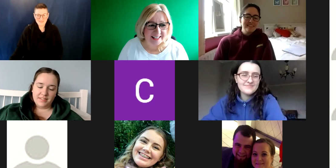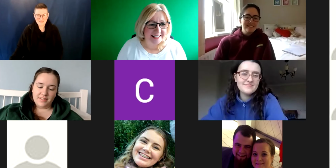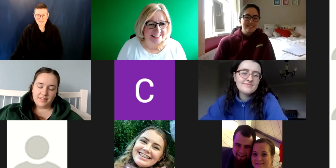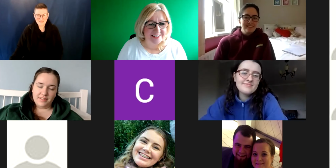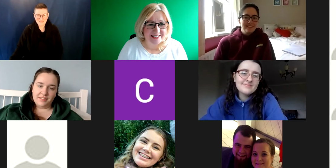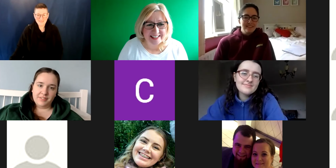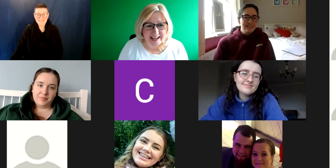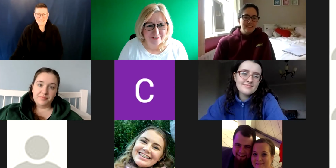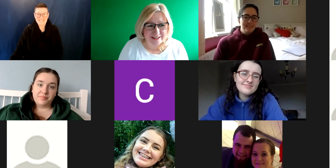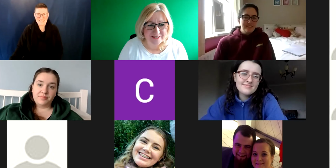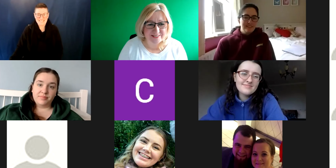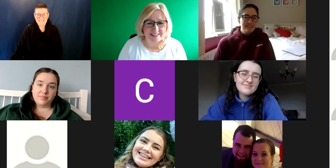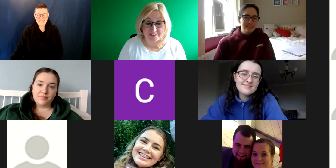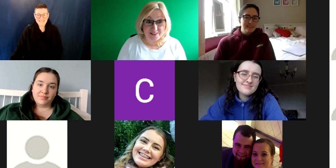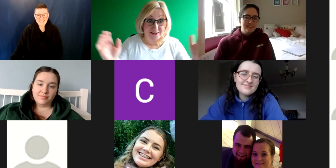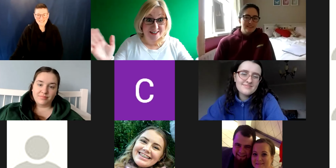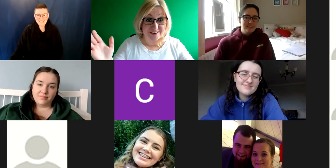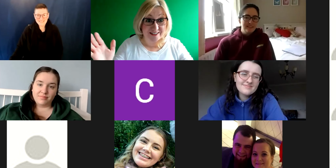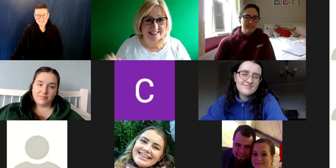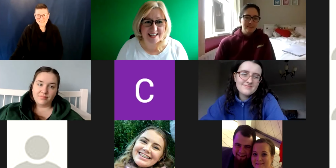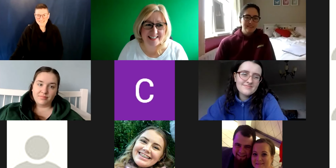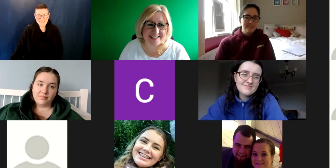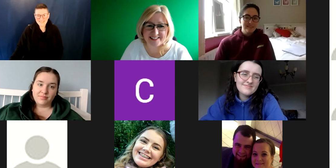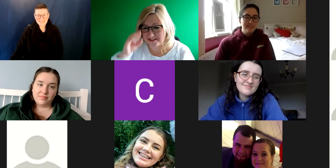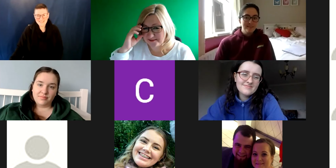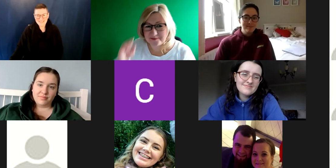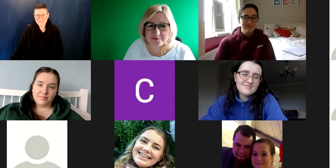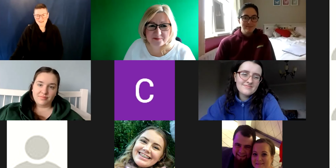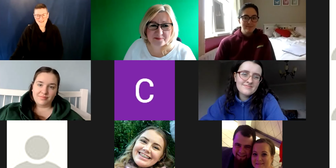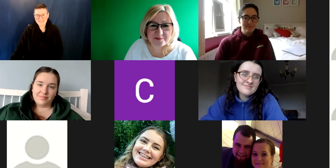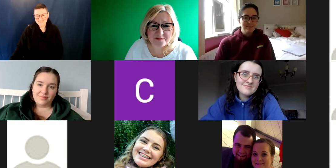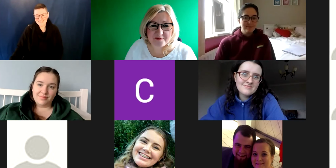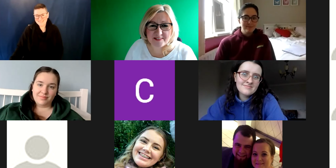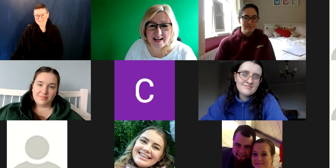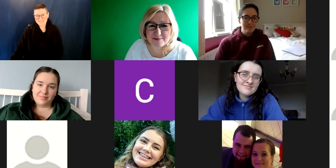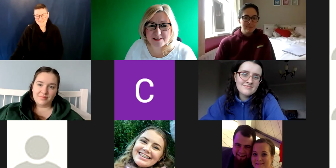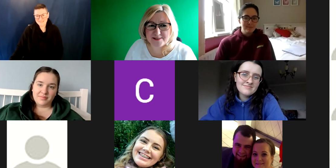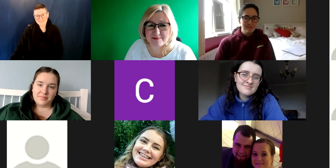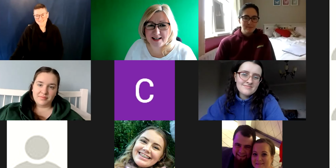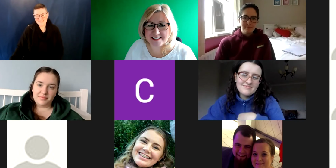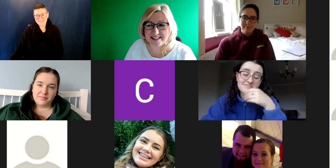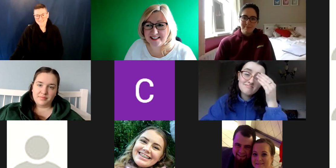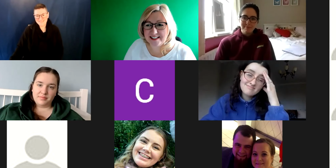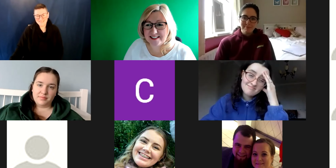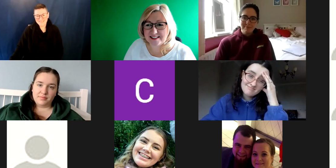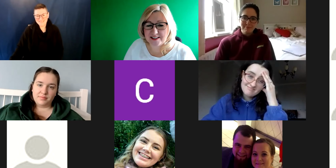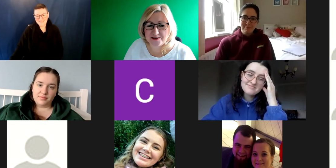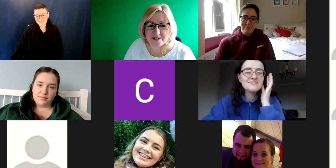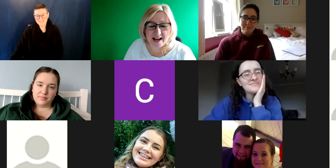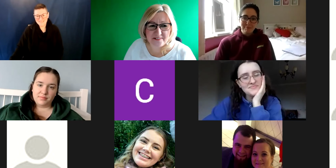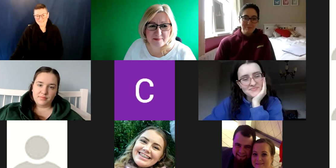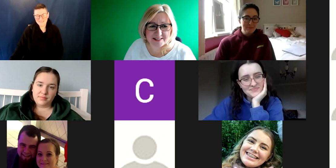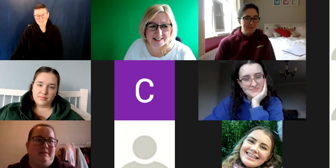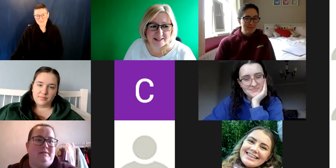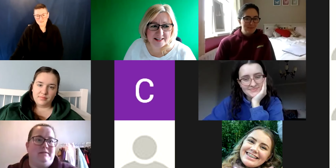nearly, Alissa, they're nearly halfway through, they're nearly finished second year. It's mad. Absolutely mad.